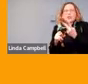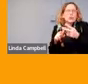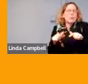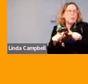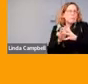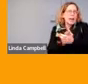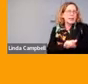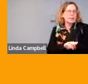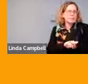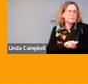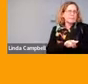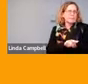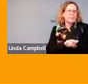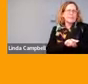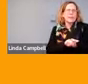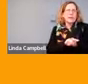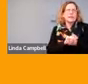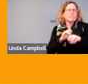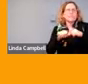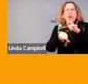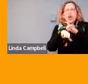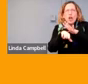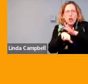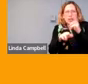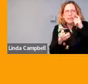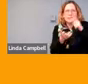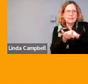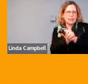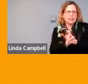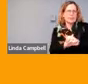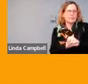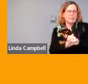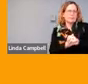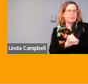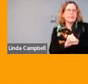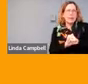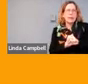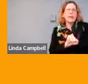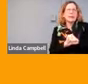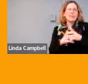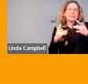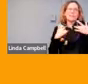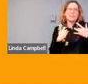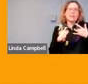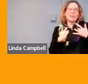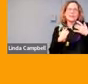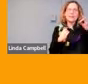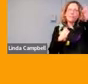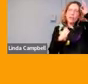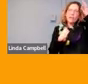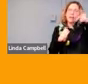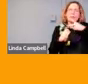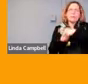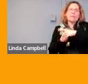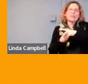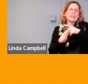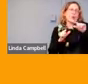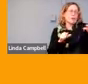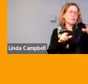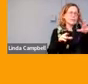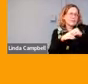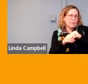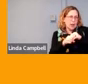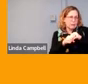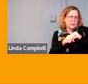to the localized, just one or two species here, early detection that we can eradicate, typically